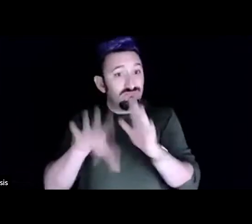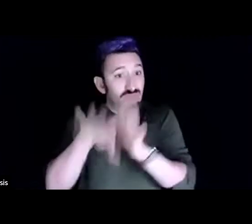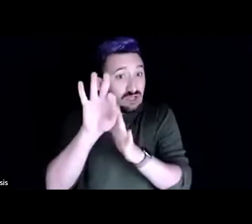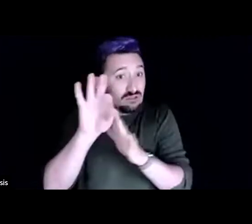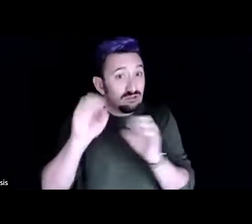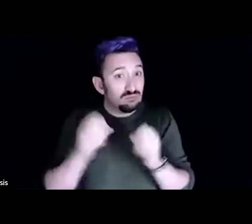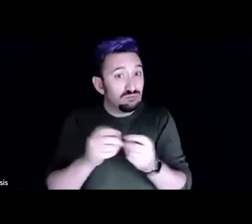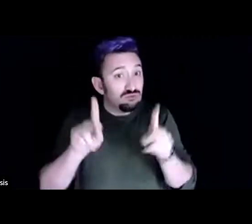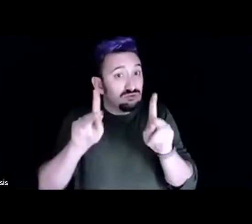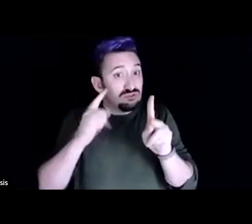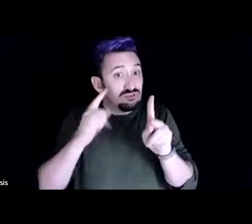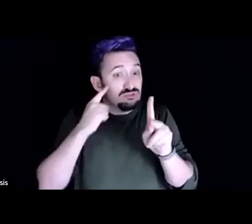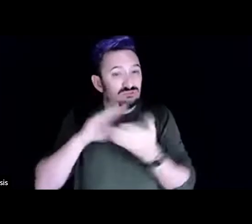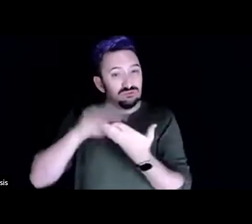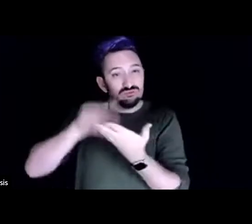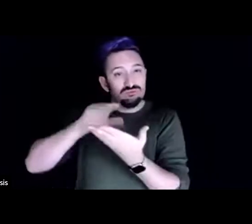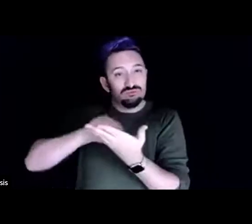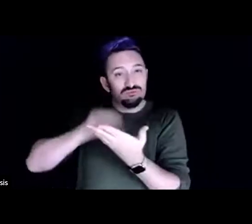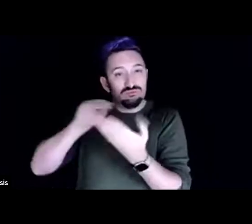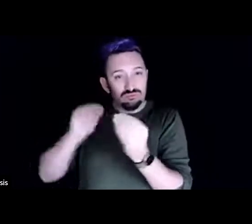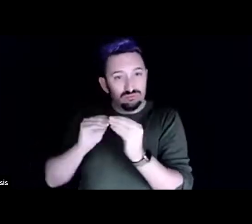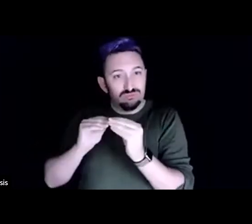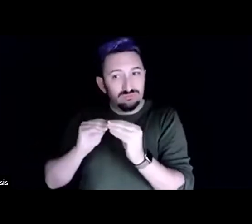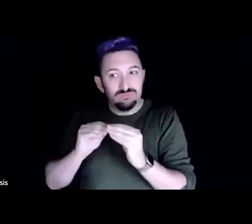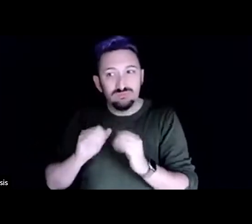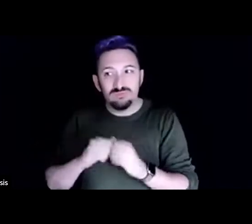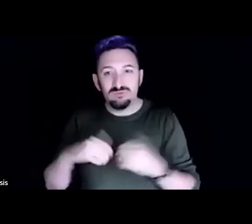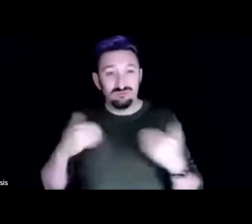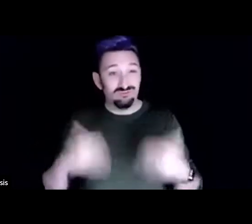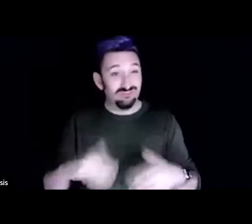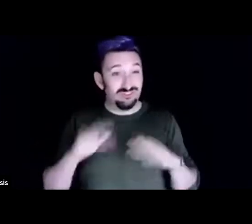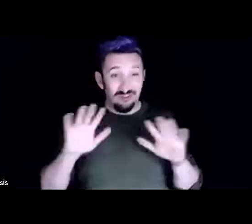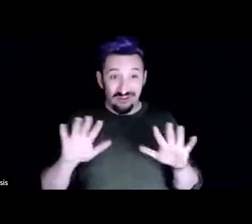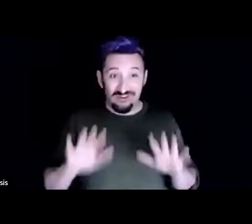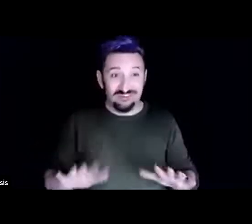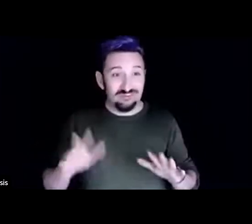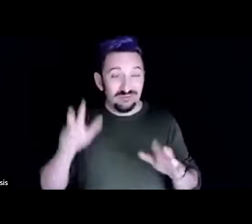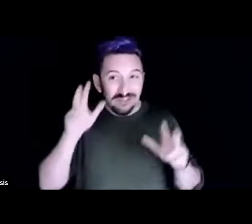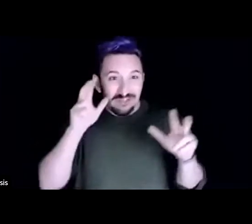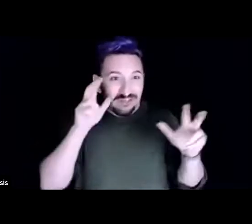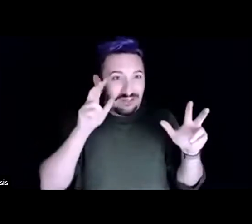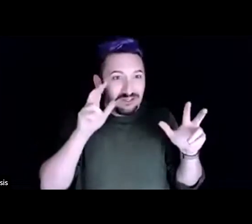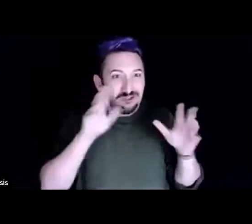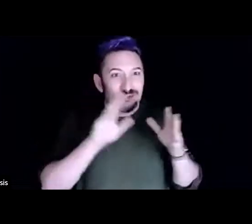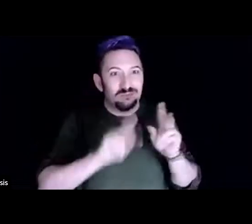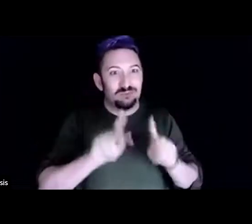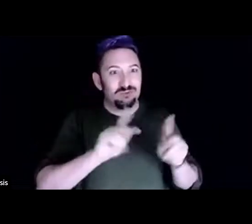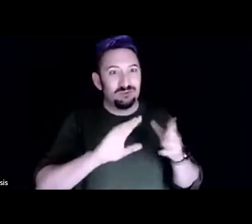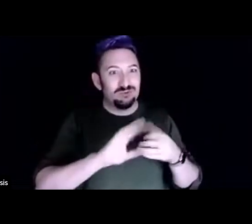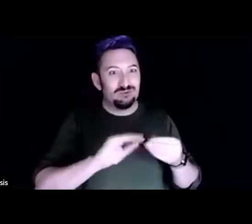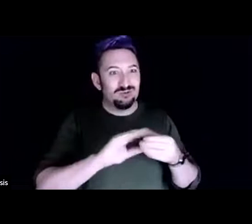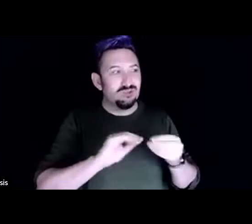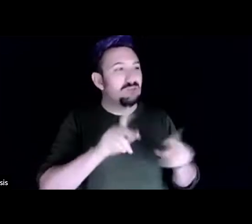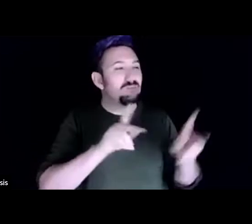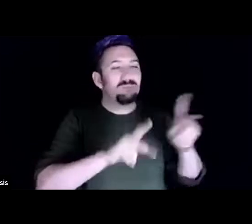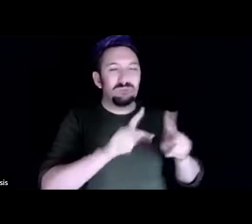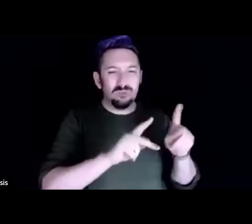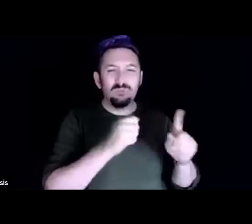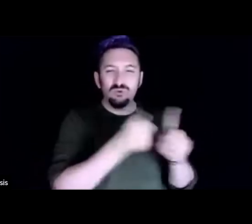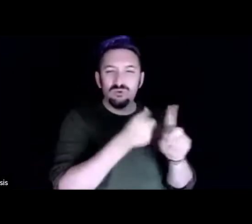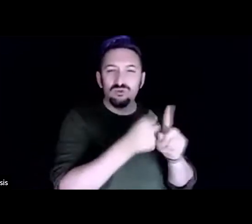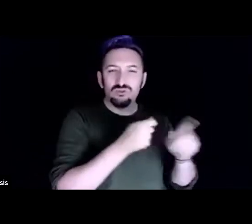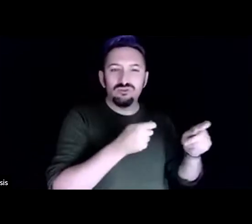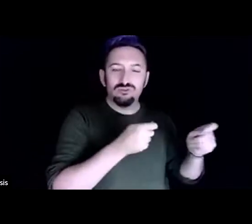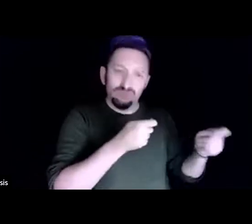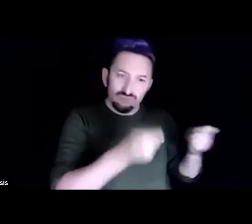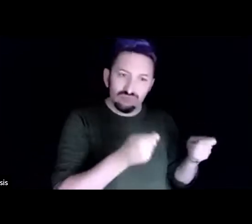been really awesome to hear the stories come through people drive having control over their learning and flexibility